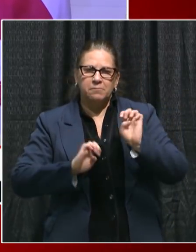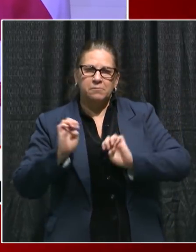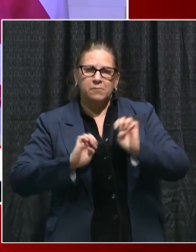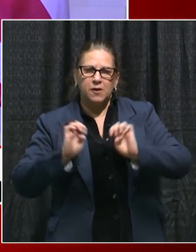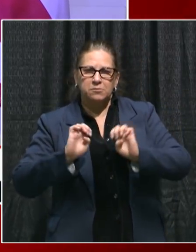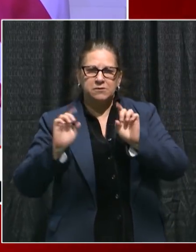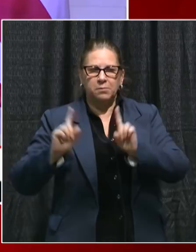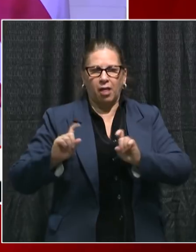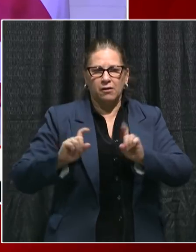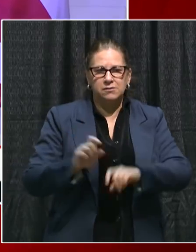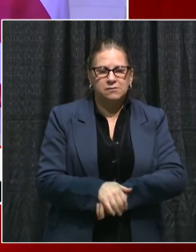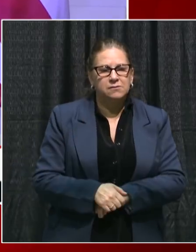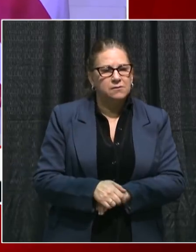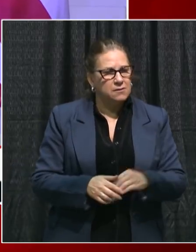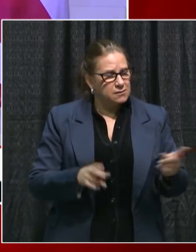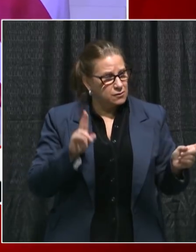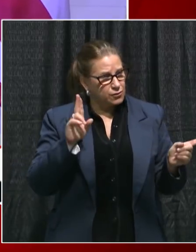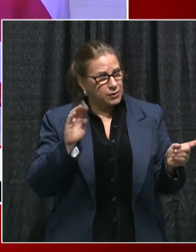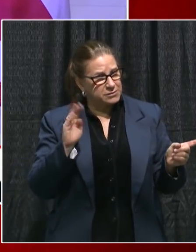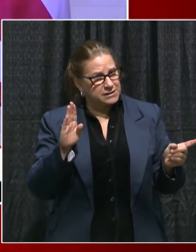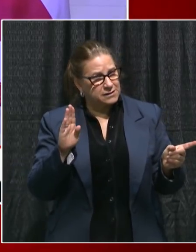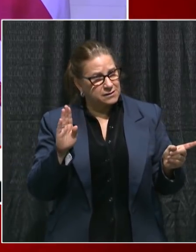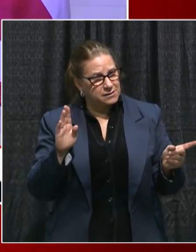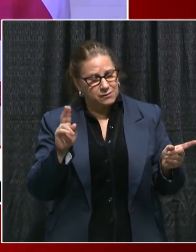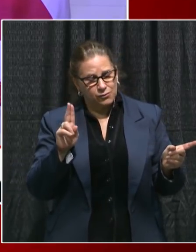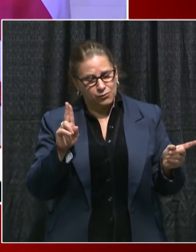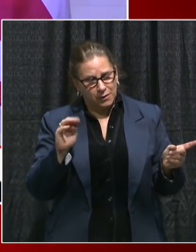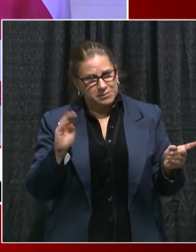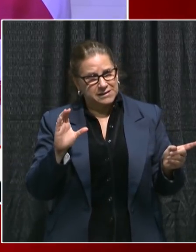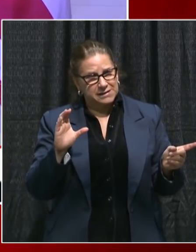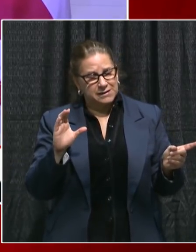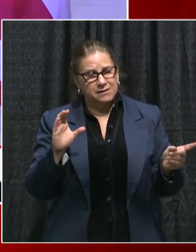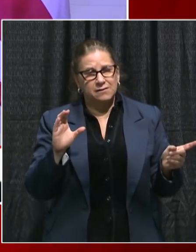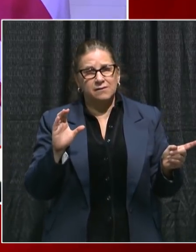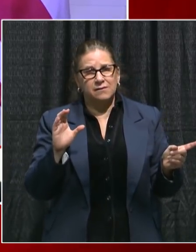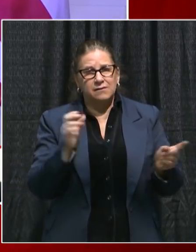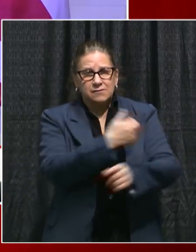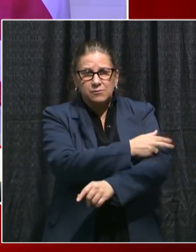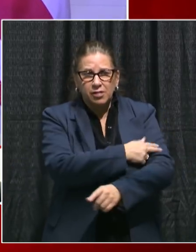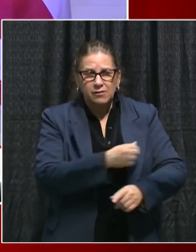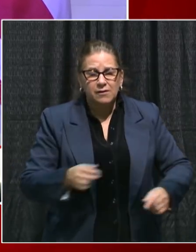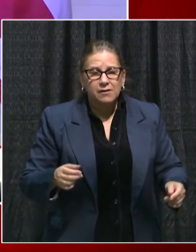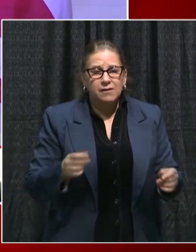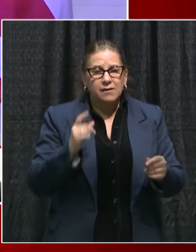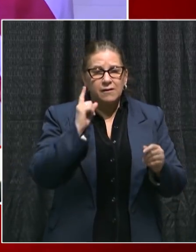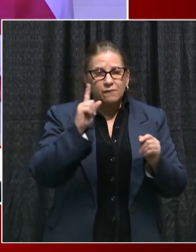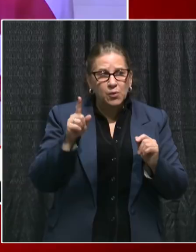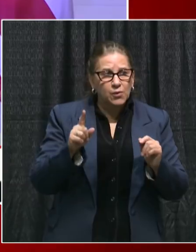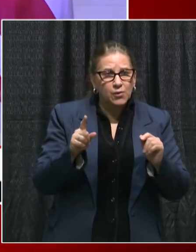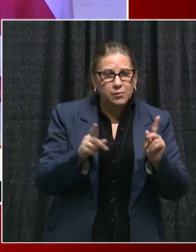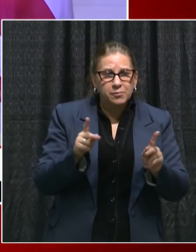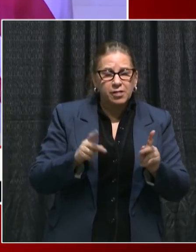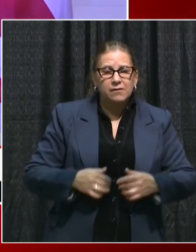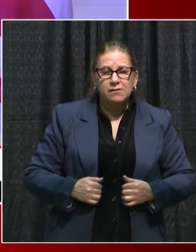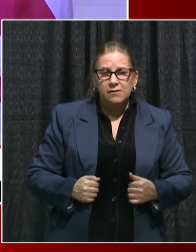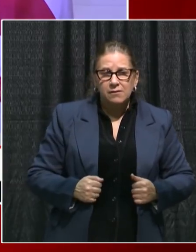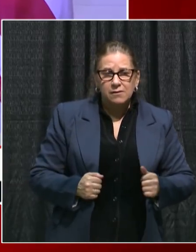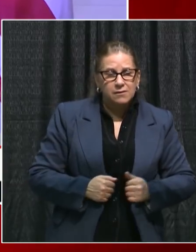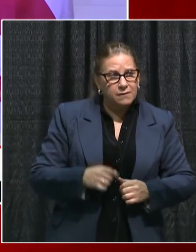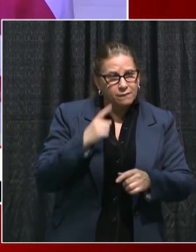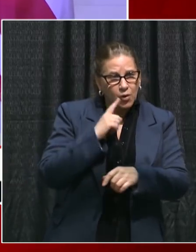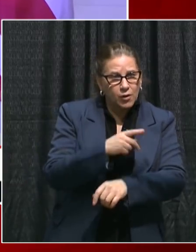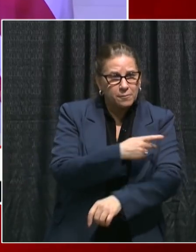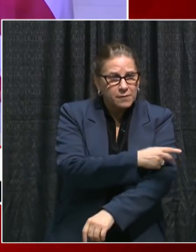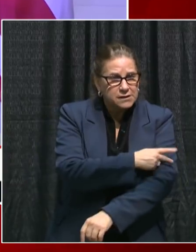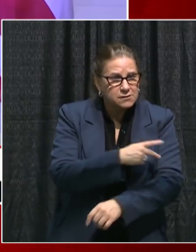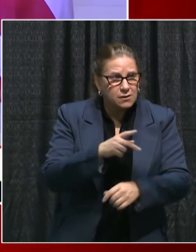That's staffed by UMC people, and this is staffed by MedStar only, or is it a combination of the two? Or? So the